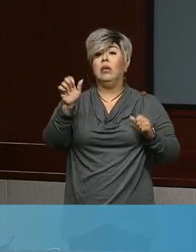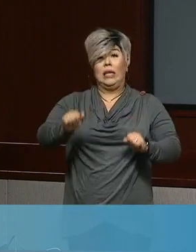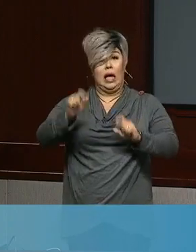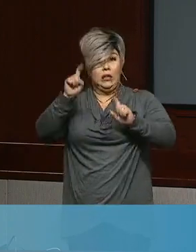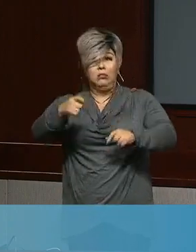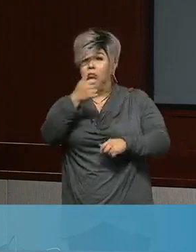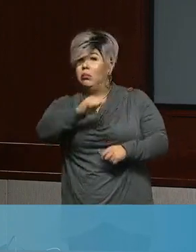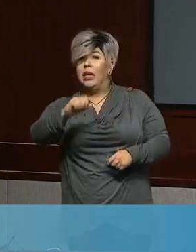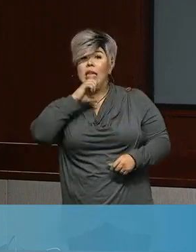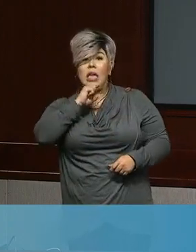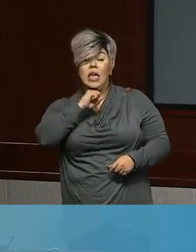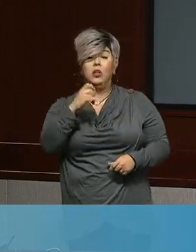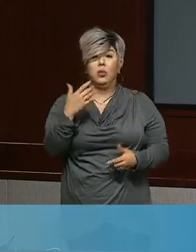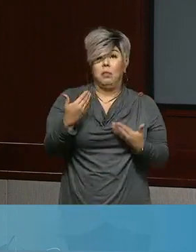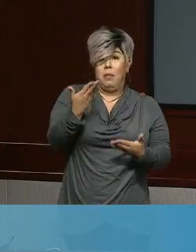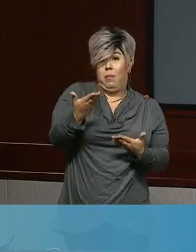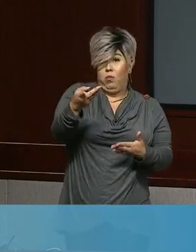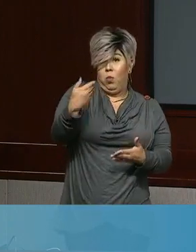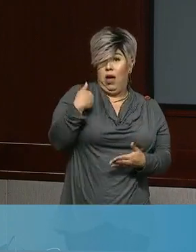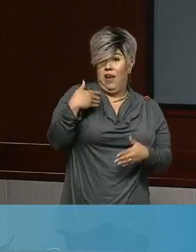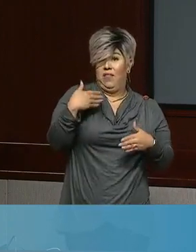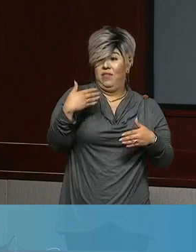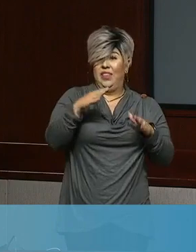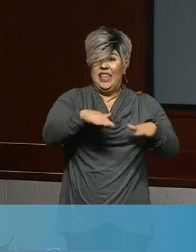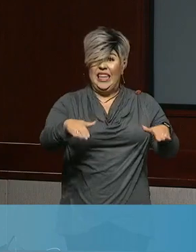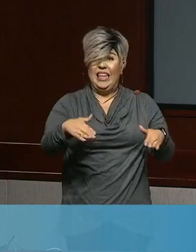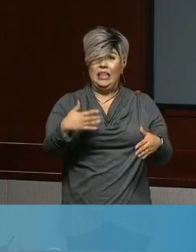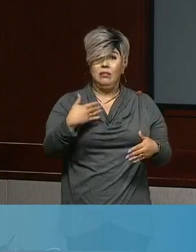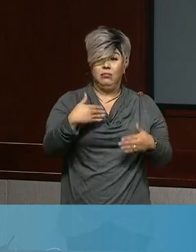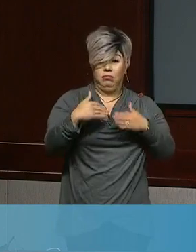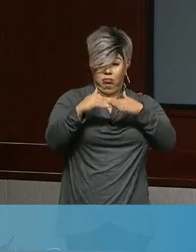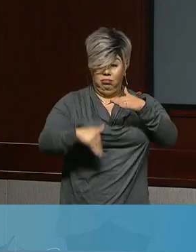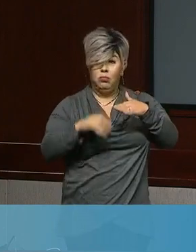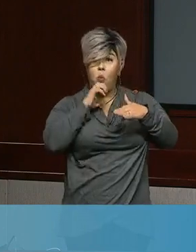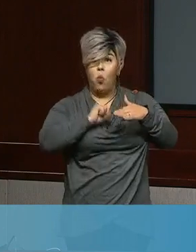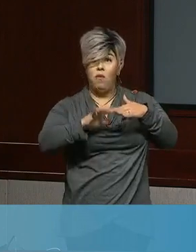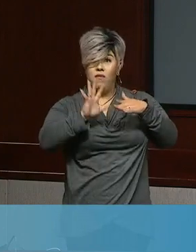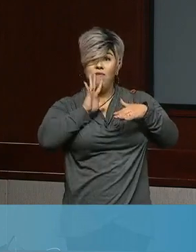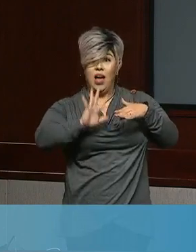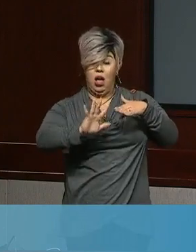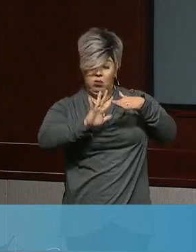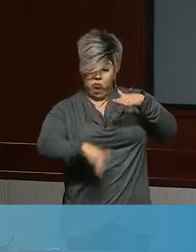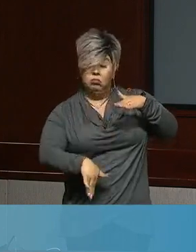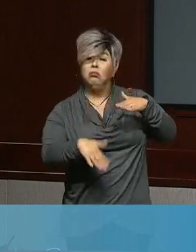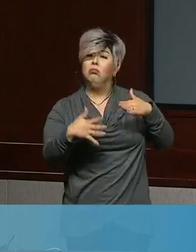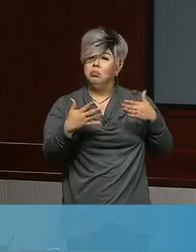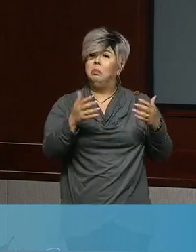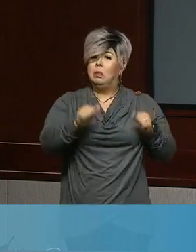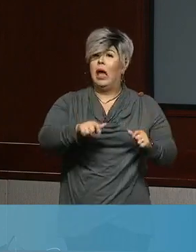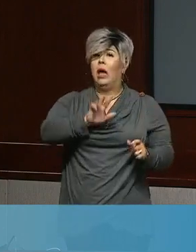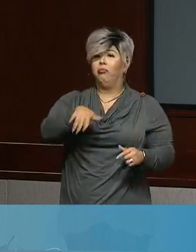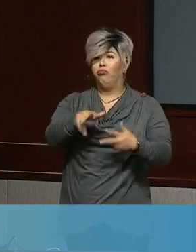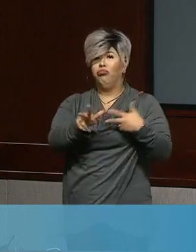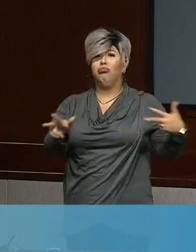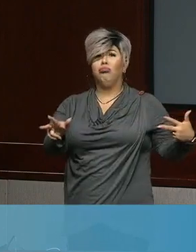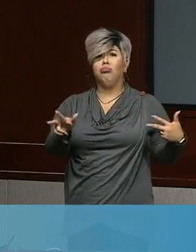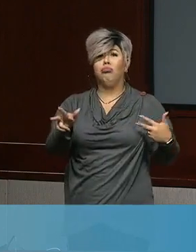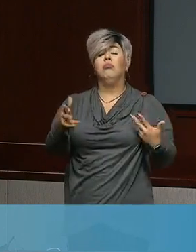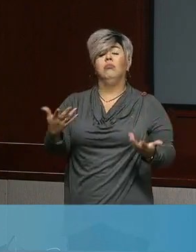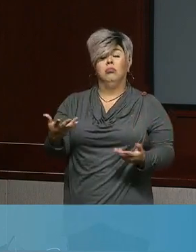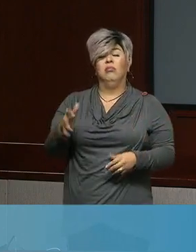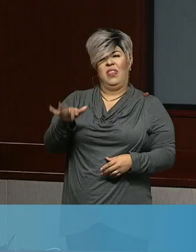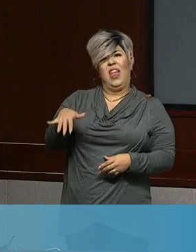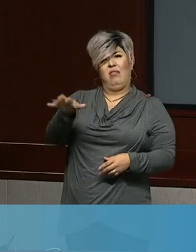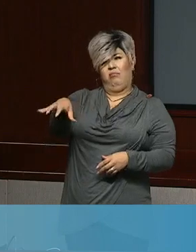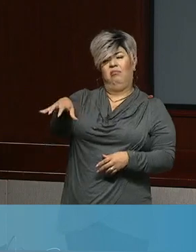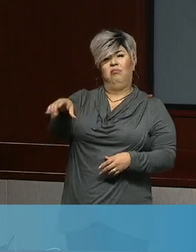so if you have children under 5, which is a little bit unique, that you can take them there. If you're interested in getting a